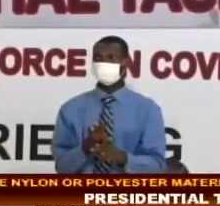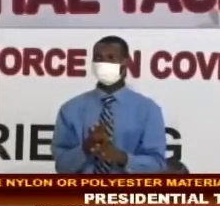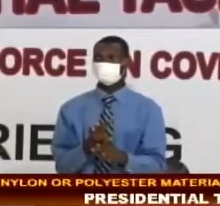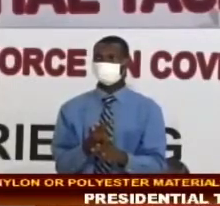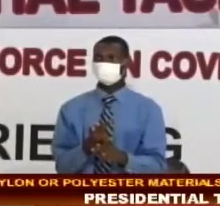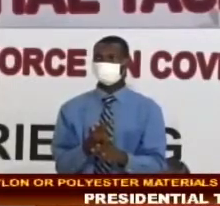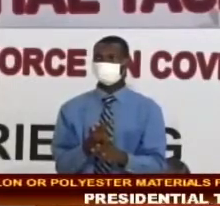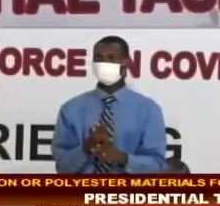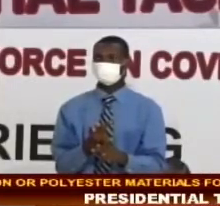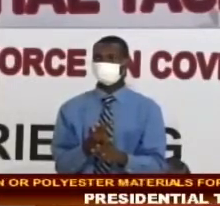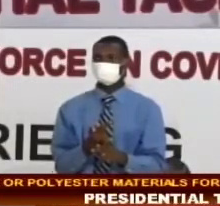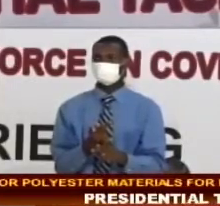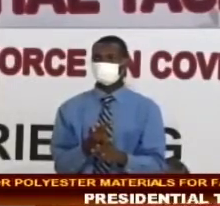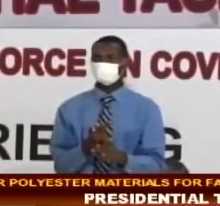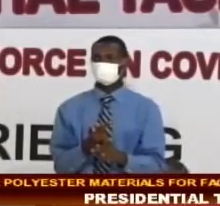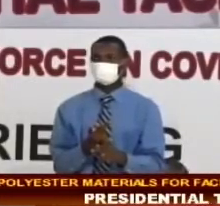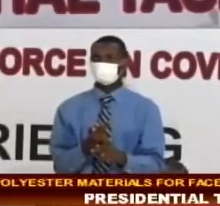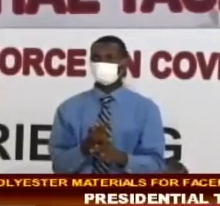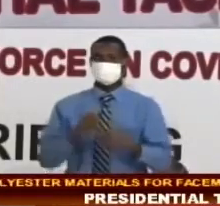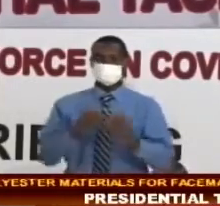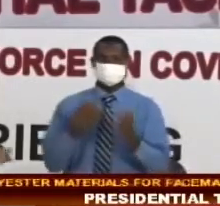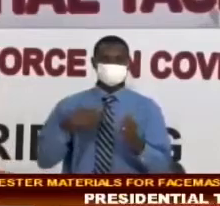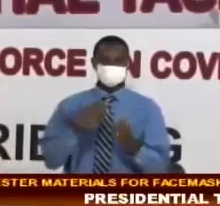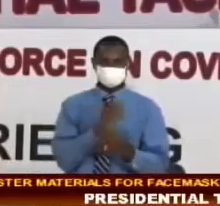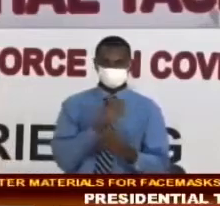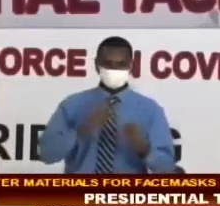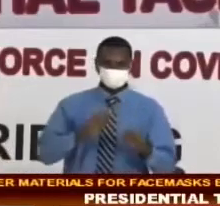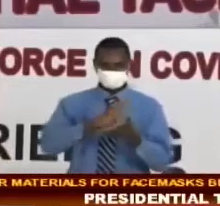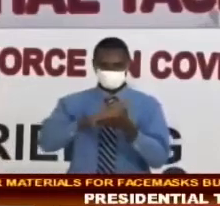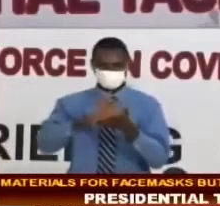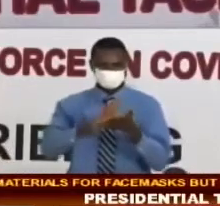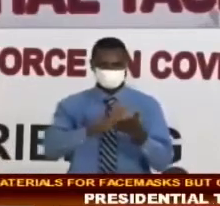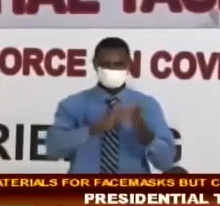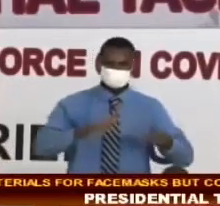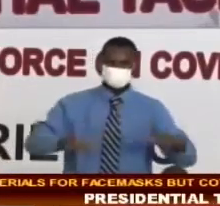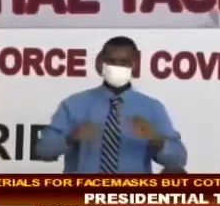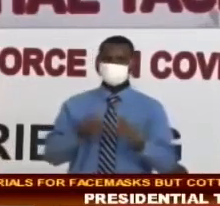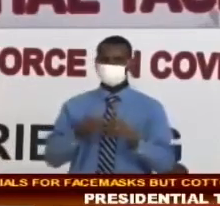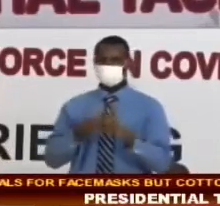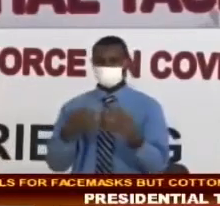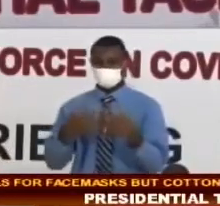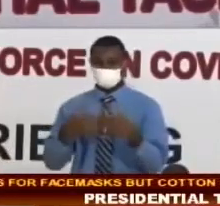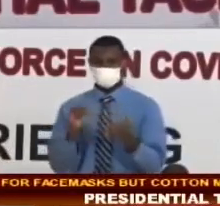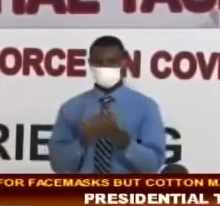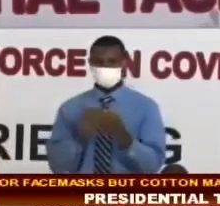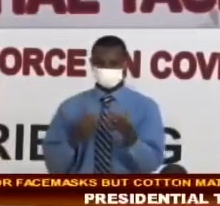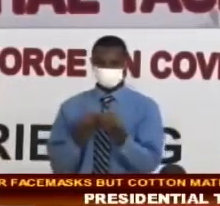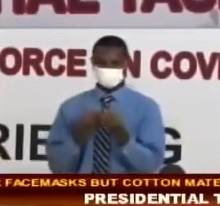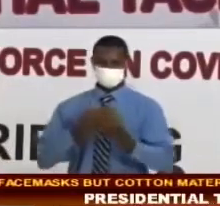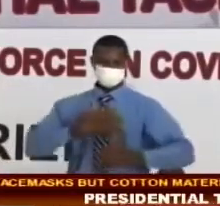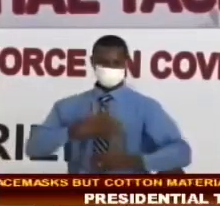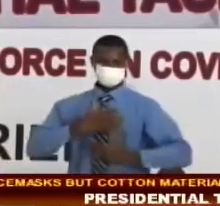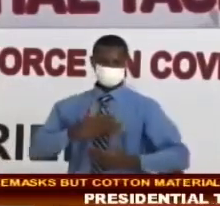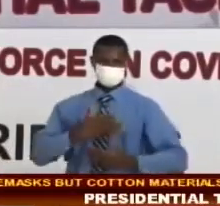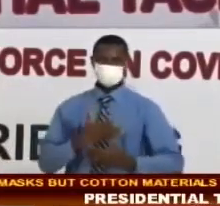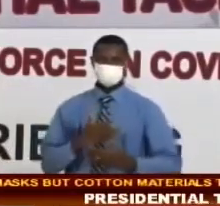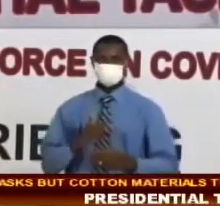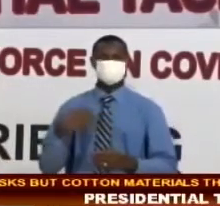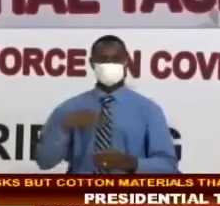disinfection process and also some ventilators. I believe after